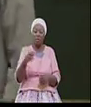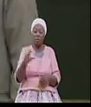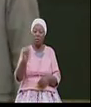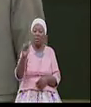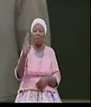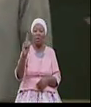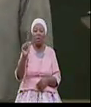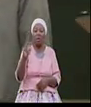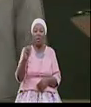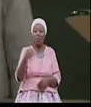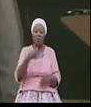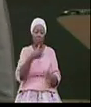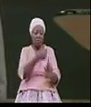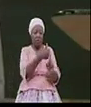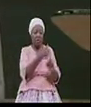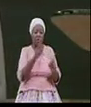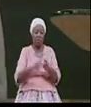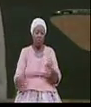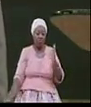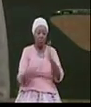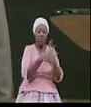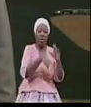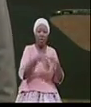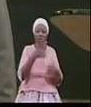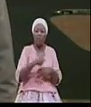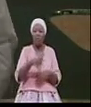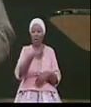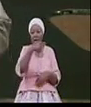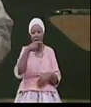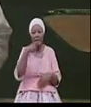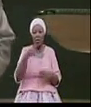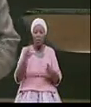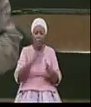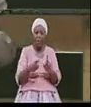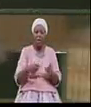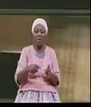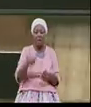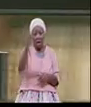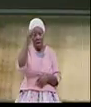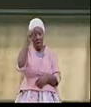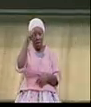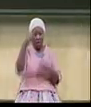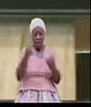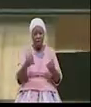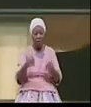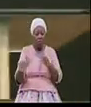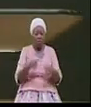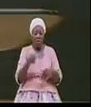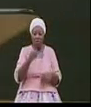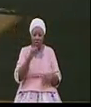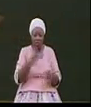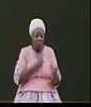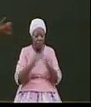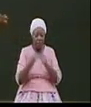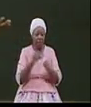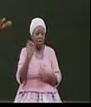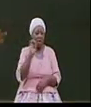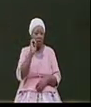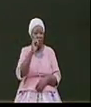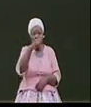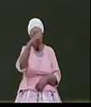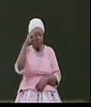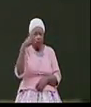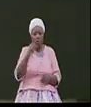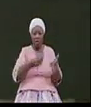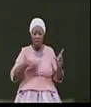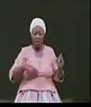driven out of the garden. But Adam did not fight Eve, because the Lord